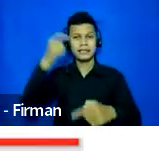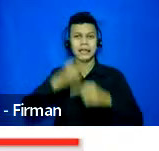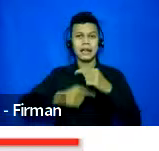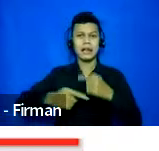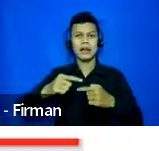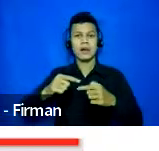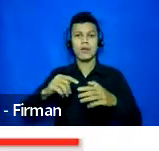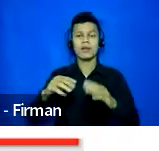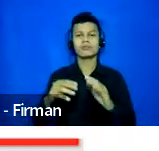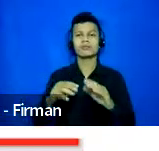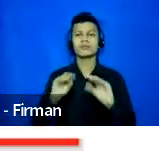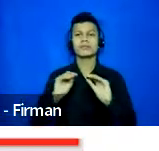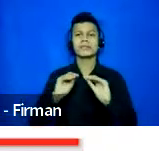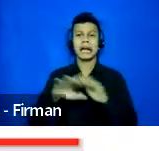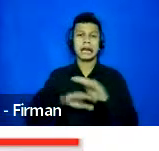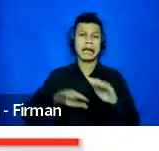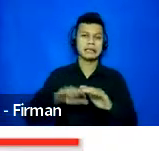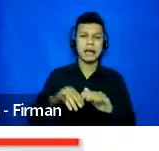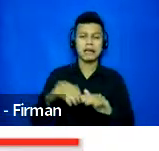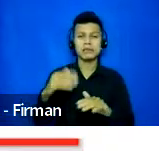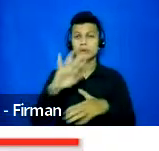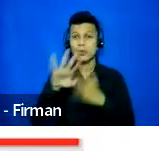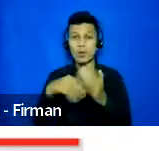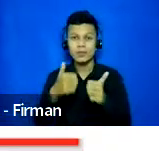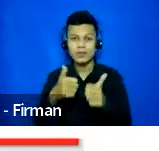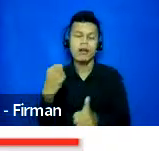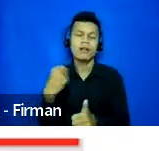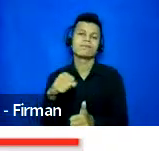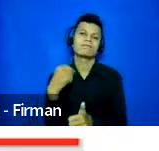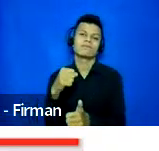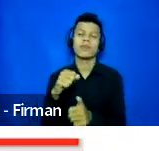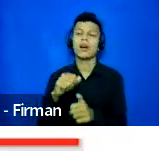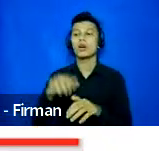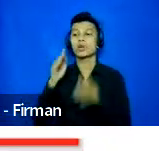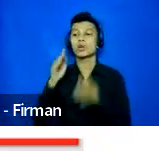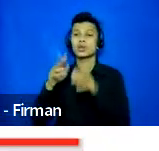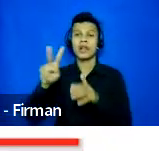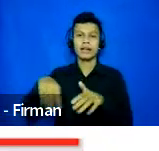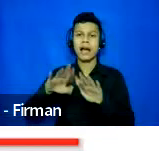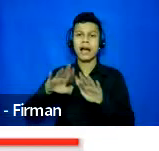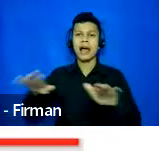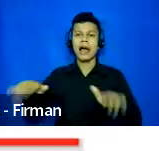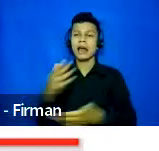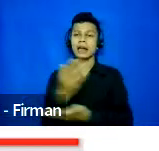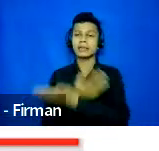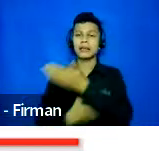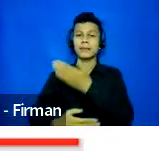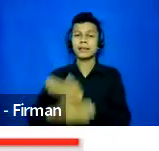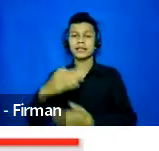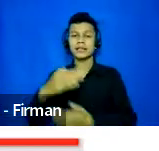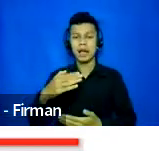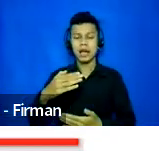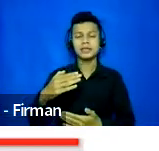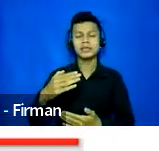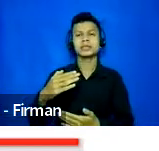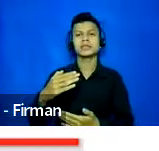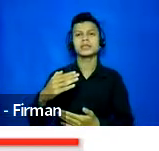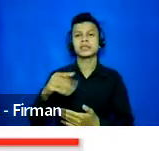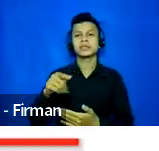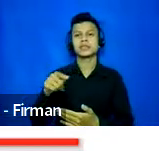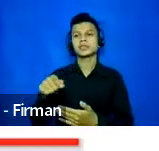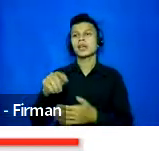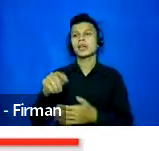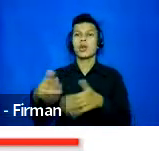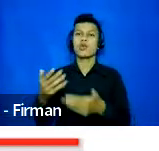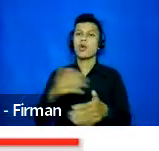our region, there are many children, such as those who have disabilities, those who are migrants, refugees, or those who